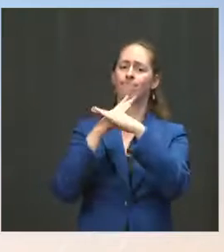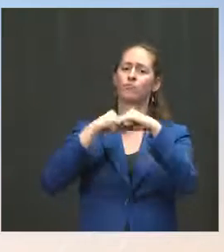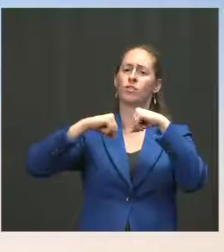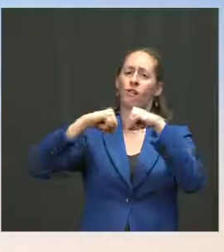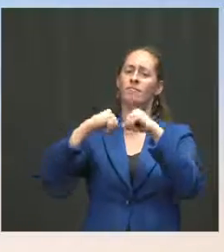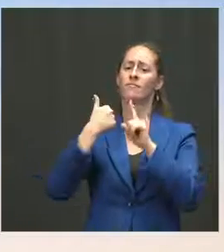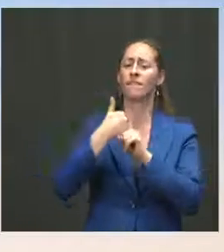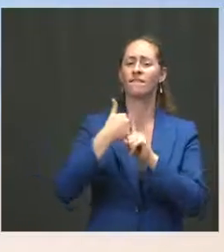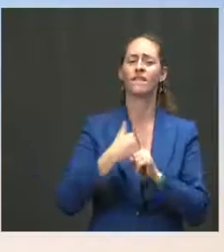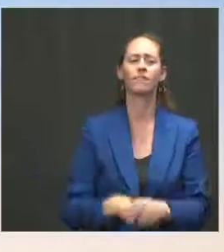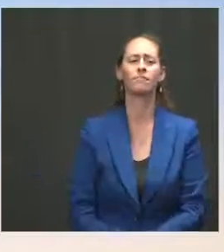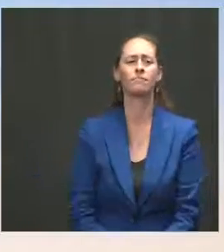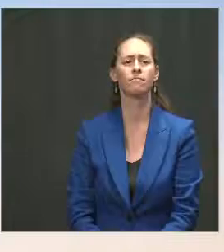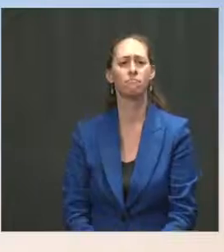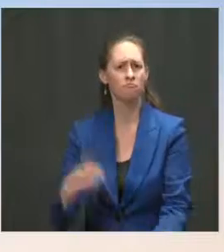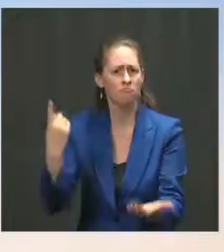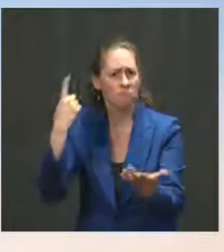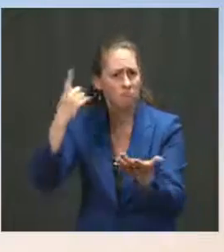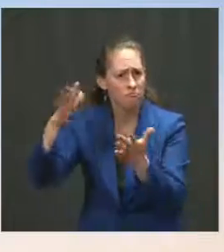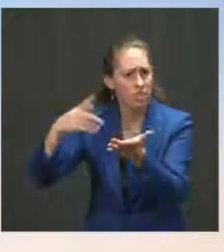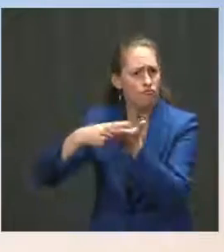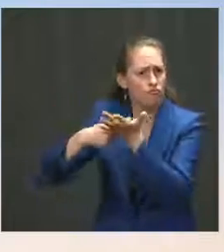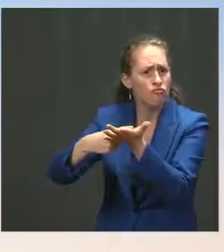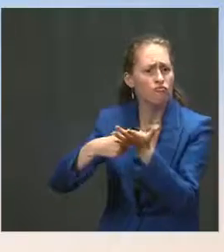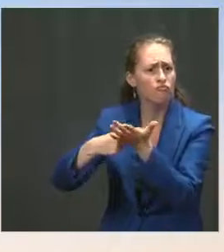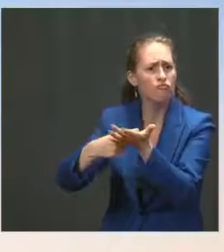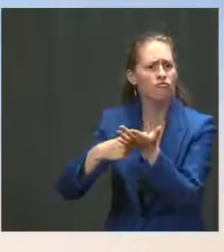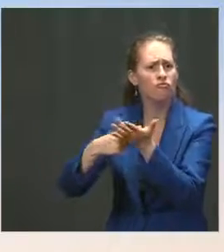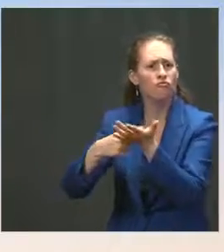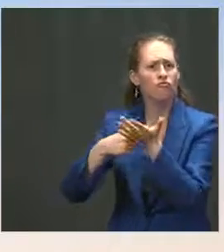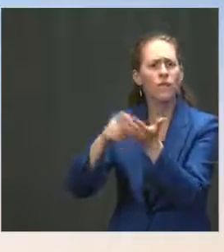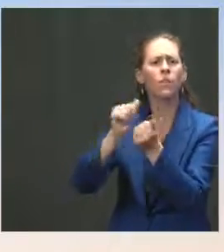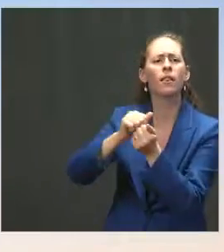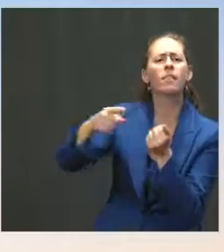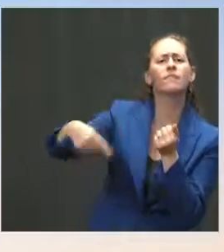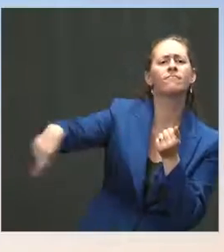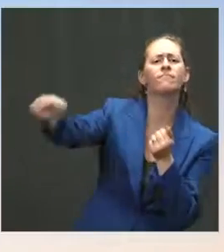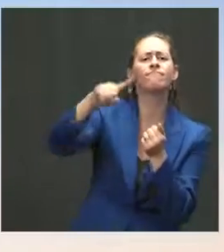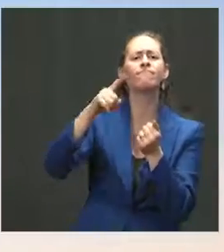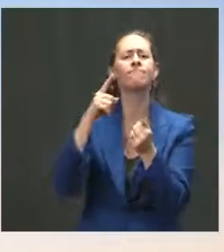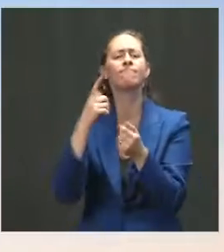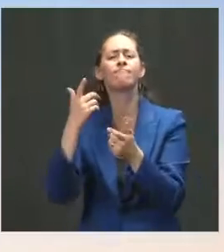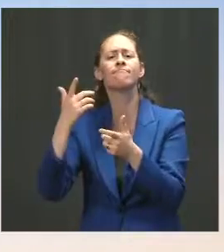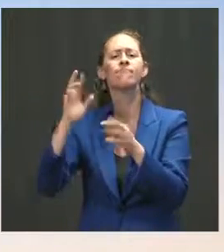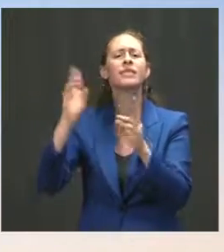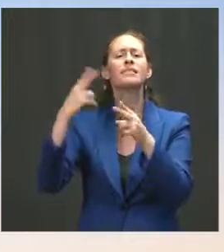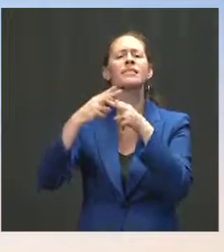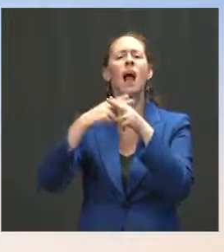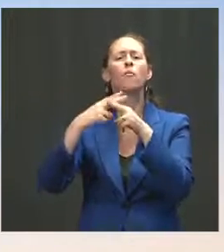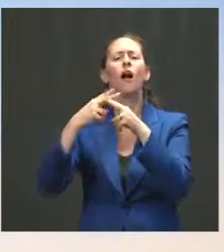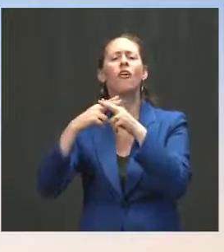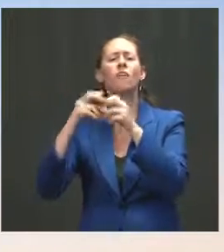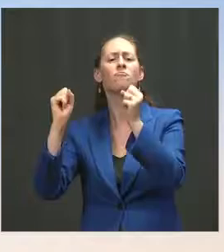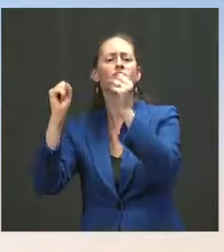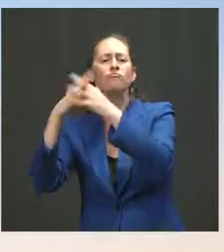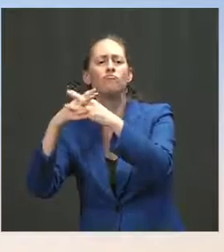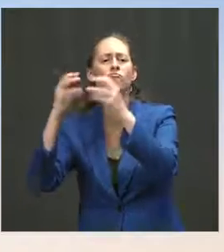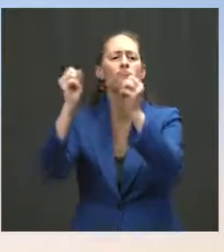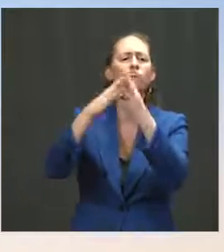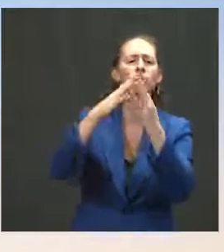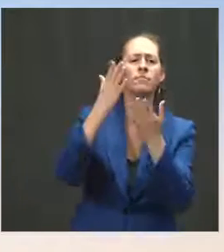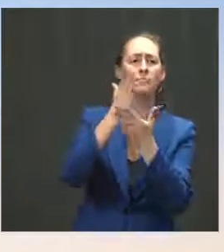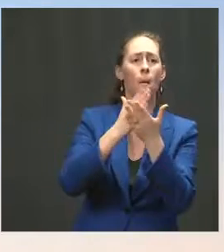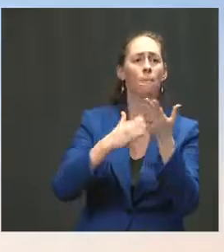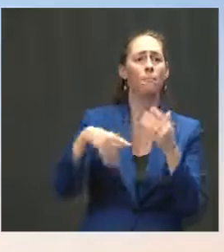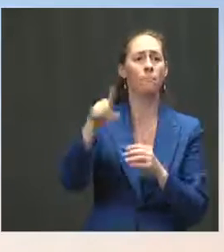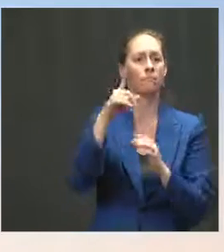conversations about the potential for field hospitals, much the same way that you produce mass vaccination sites in some places? Some of those states right now don't have sufficient resources to care